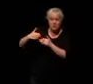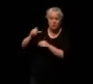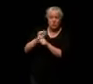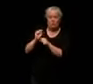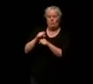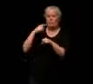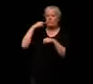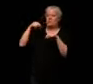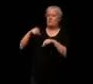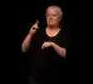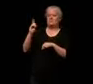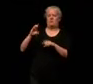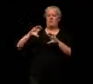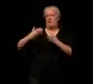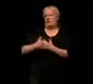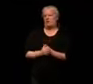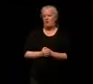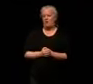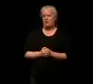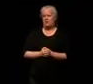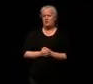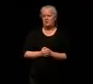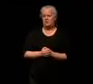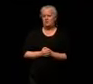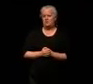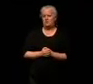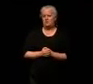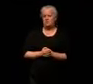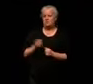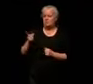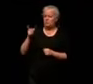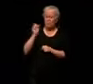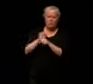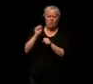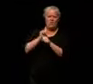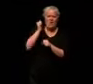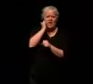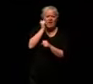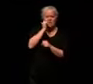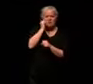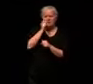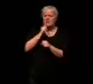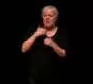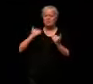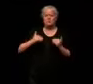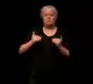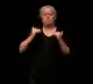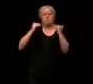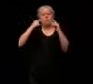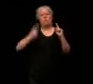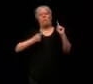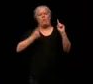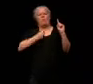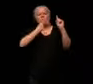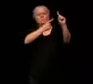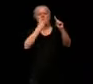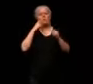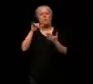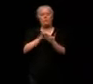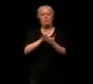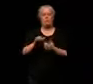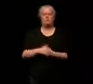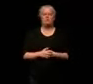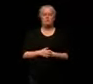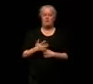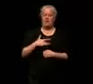Your staff for the work that you do every day to advance the goals of New Yorkers. It is a privilege to